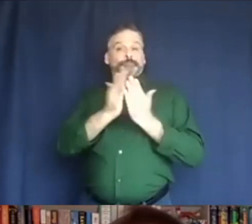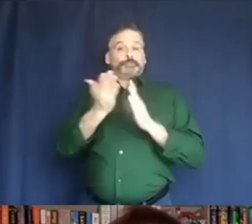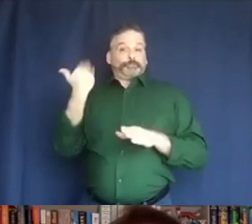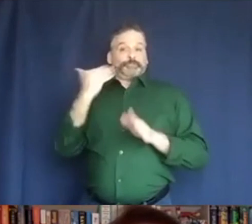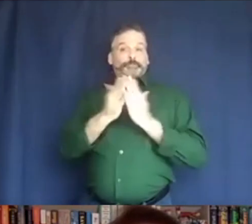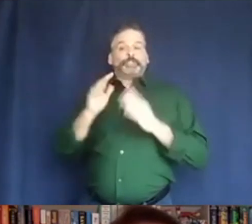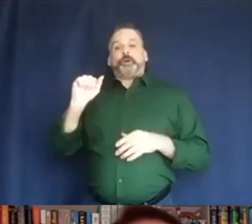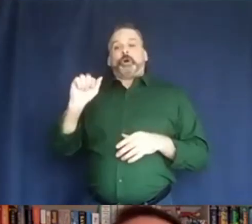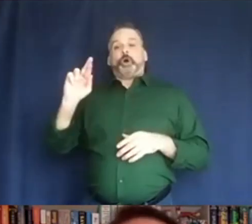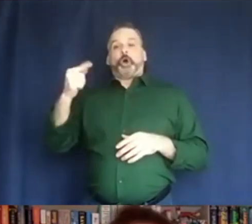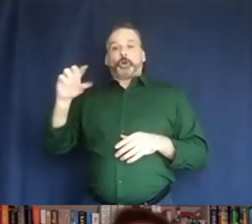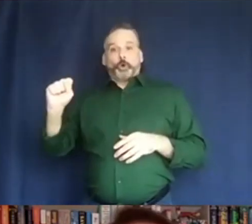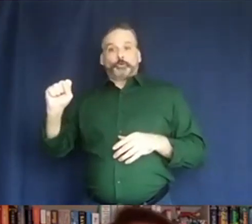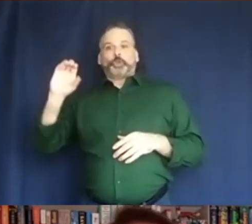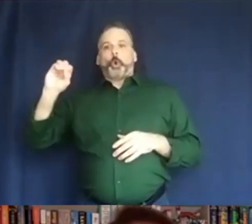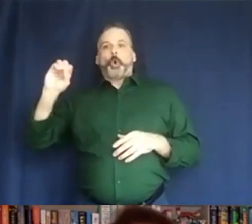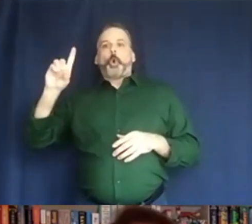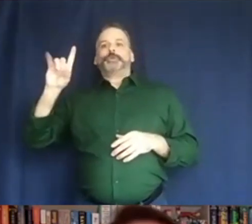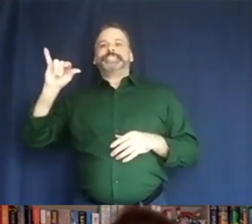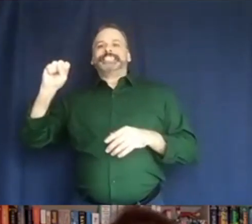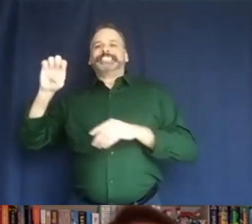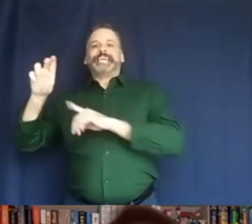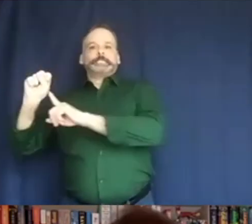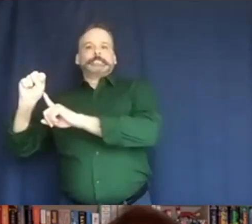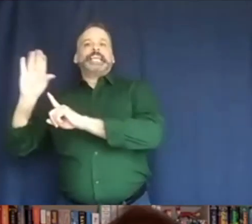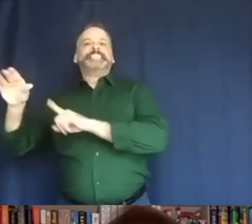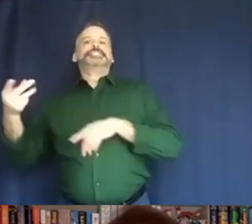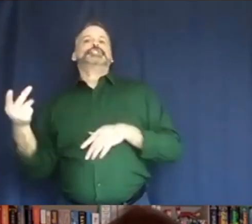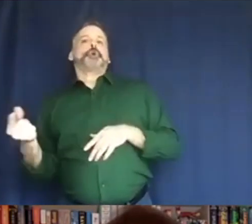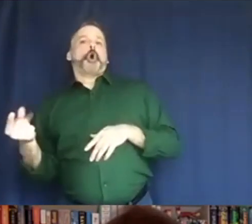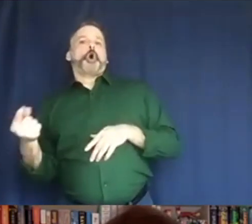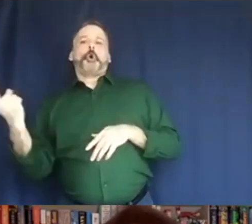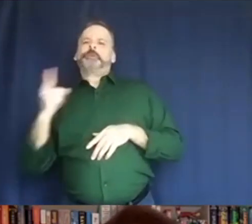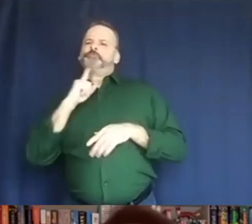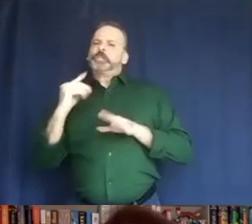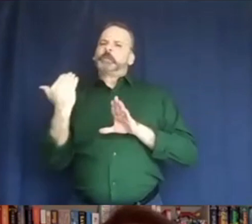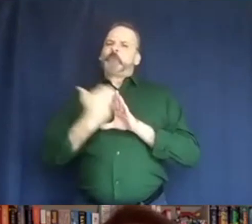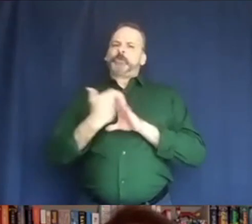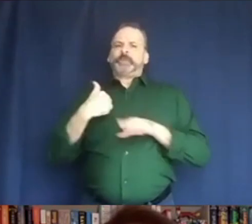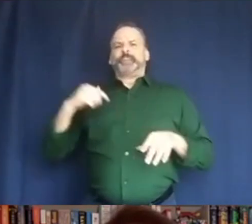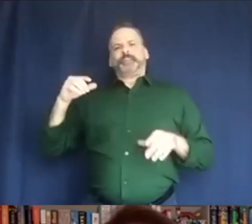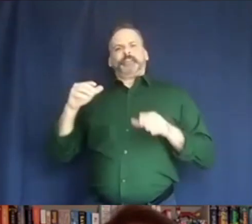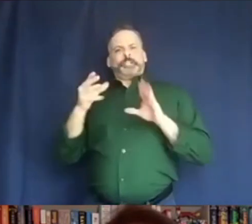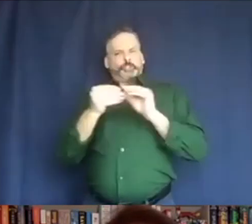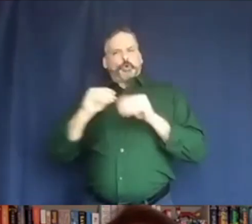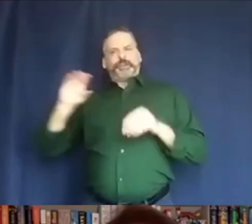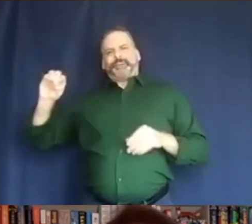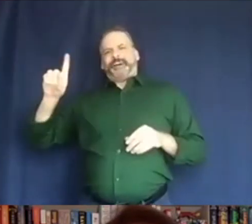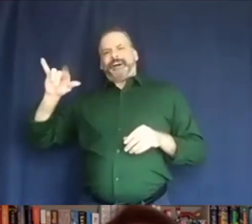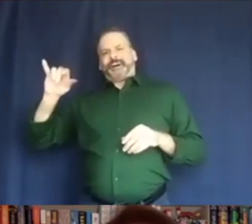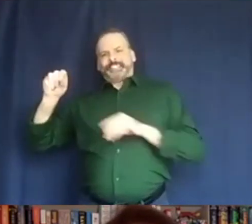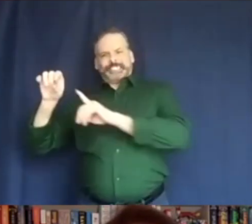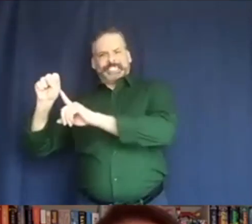Argos, so Odysseus's dog. And it always really bothered me in the Odyssey that, and I hope I'm not